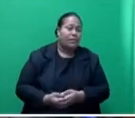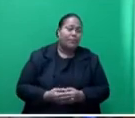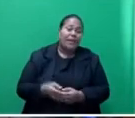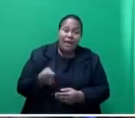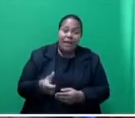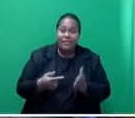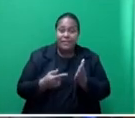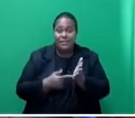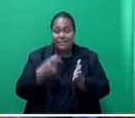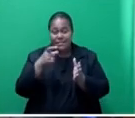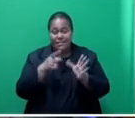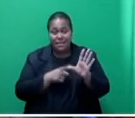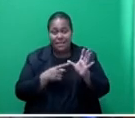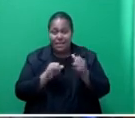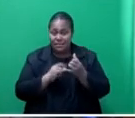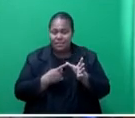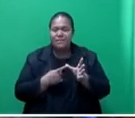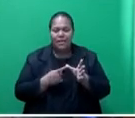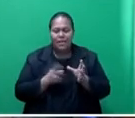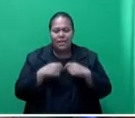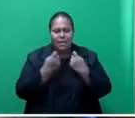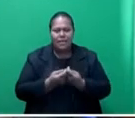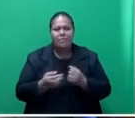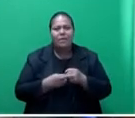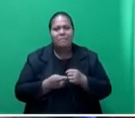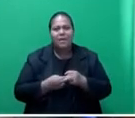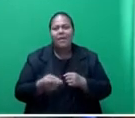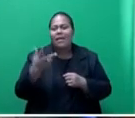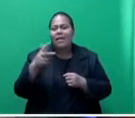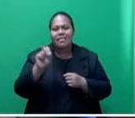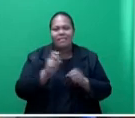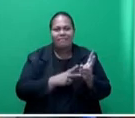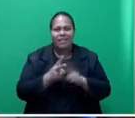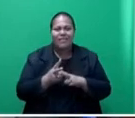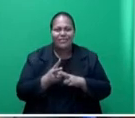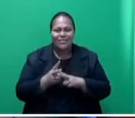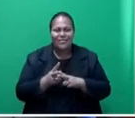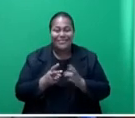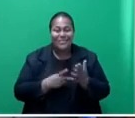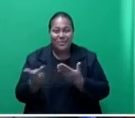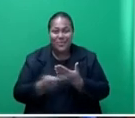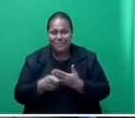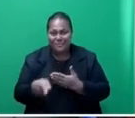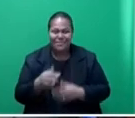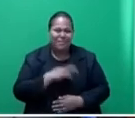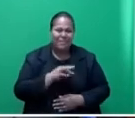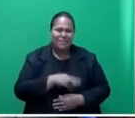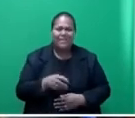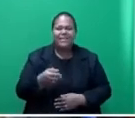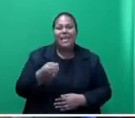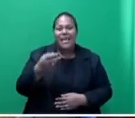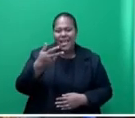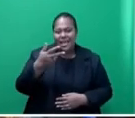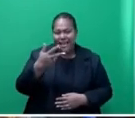managed to repair over 80 villages' rural schemes, benefiting over 11,000 people in the 8 tikinas of the Mbua